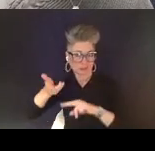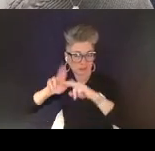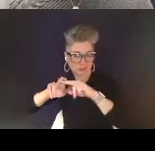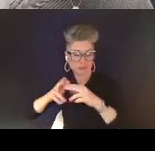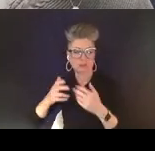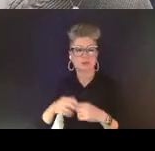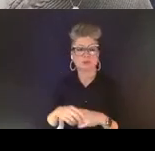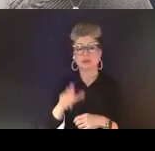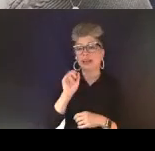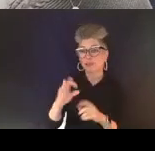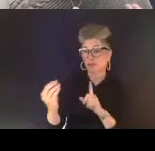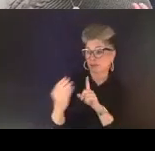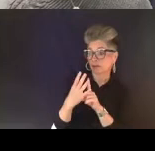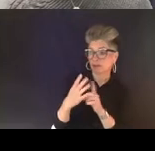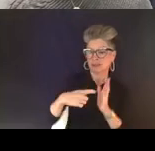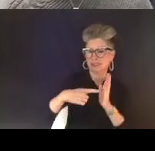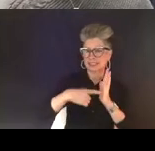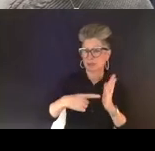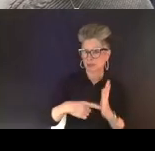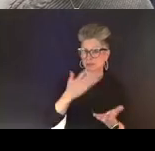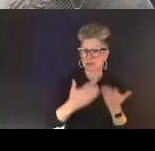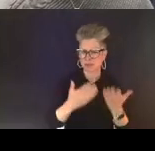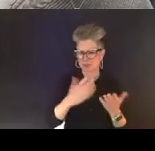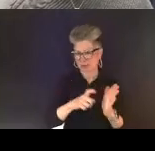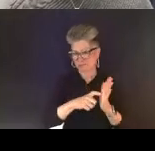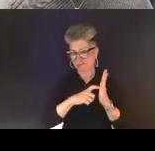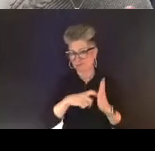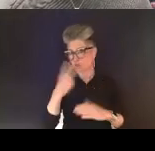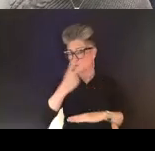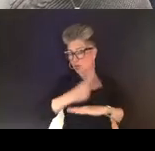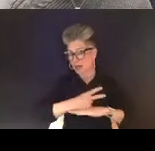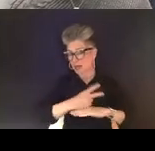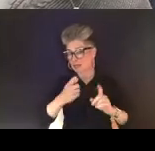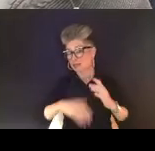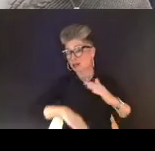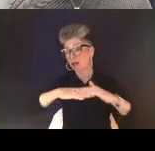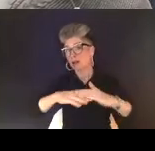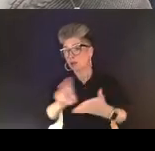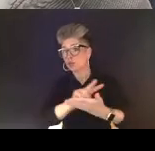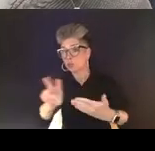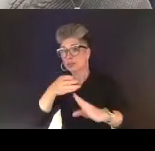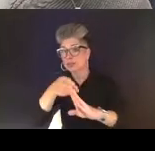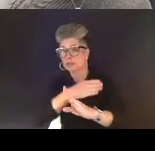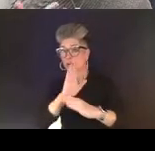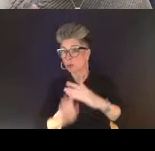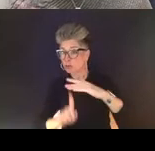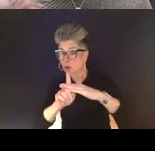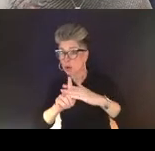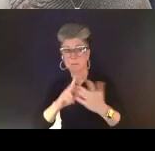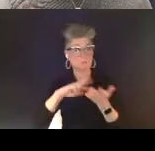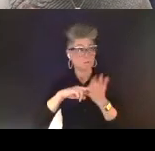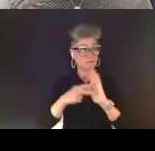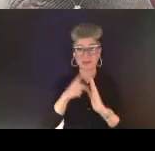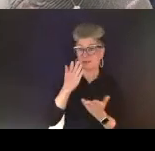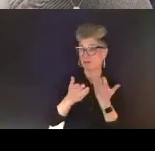that symptoms may evolve over 2 to 14 days. And so you may essentially be asymptomatic for a period